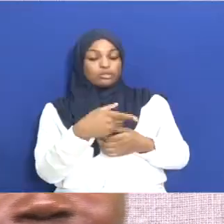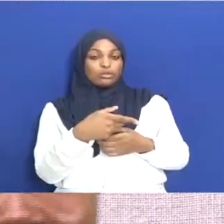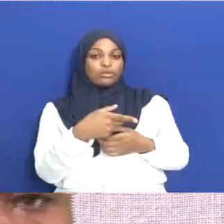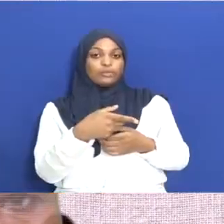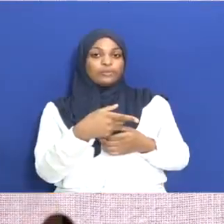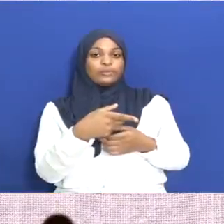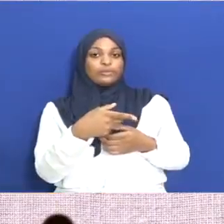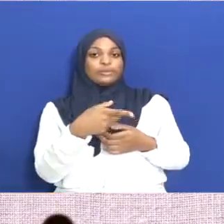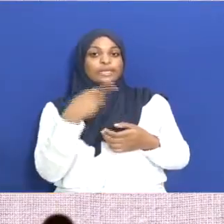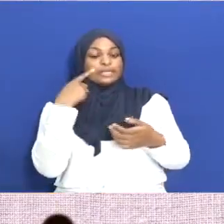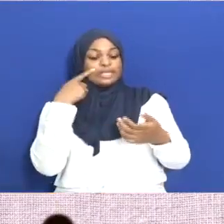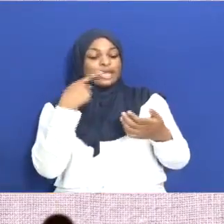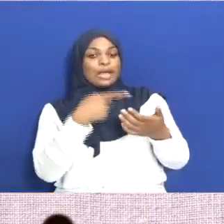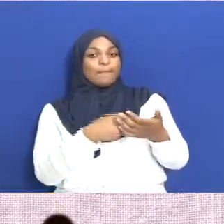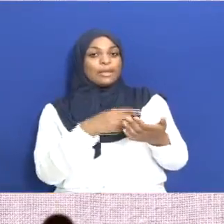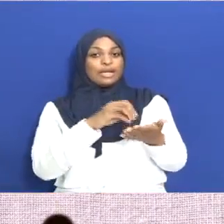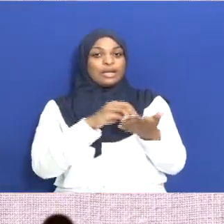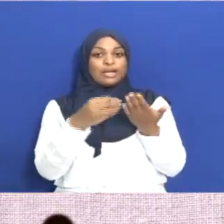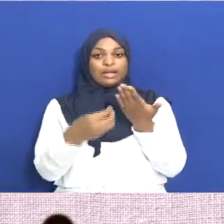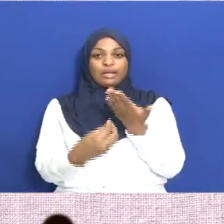by itself?